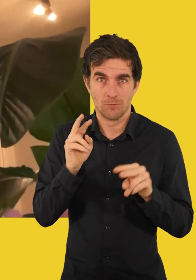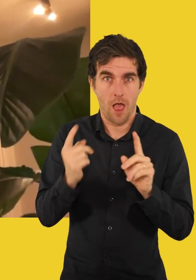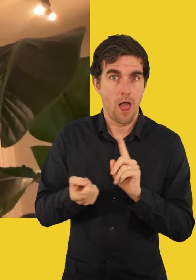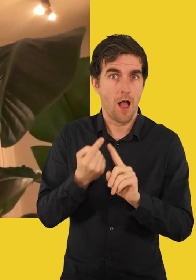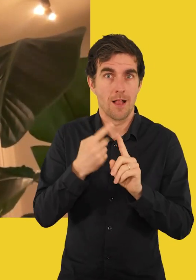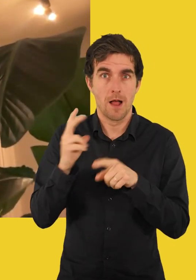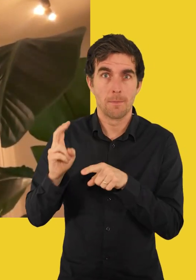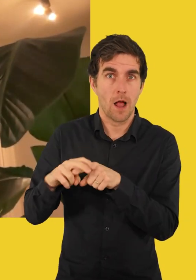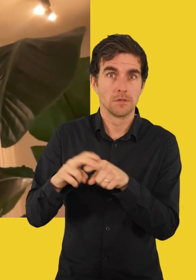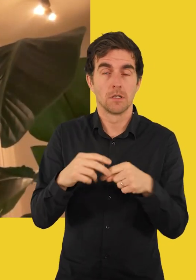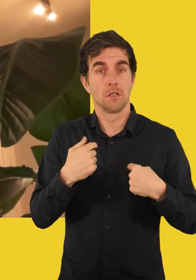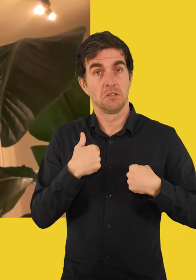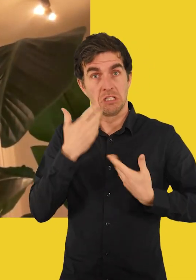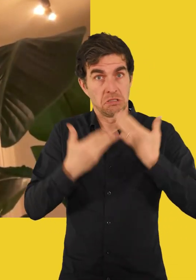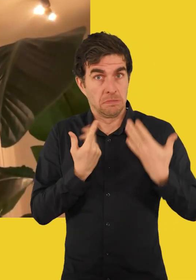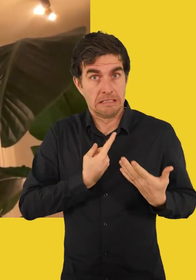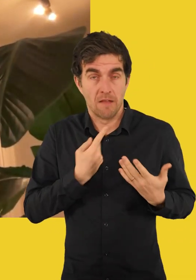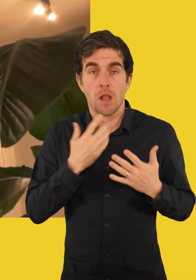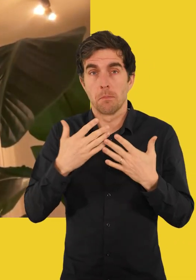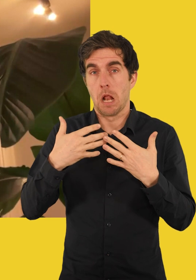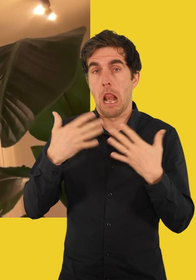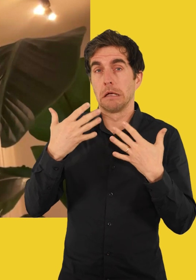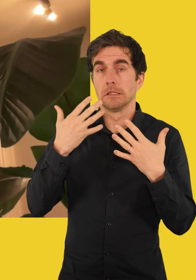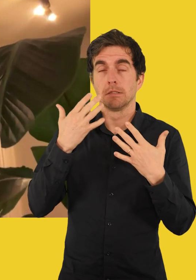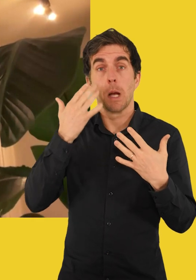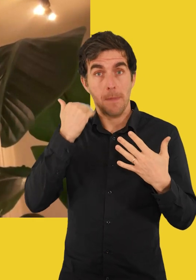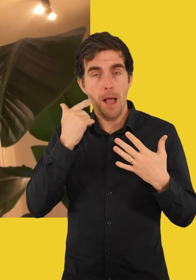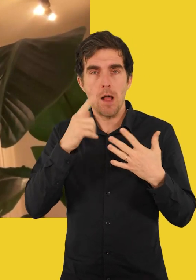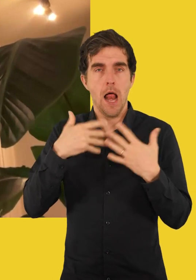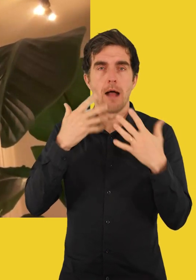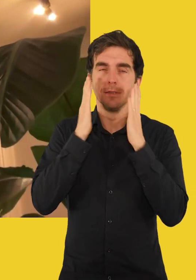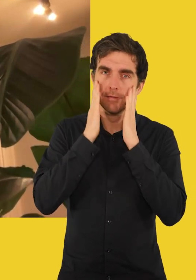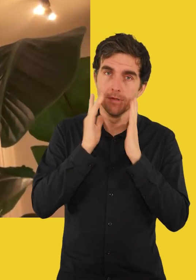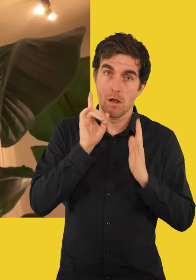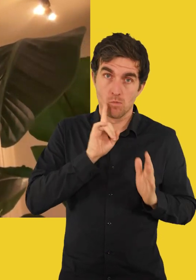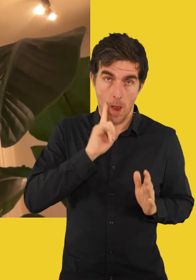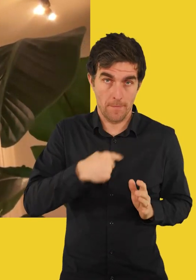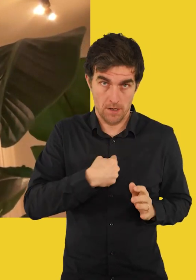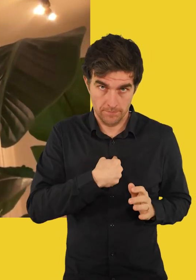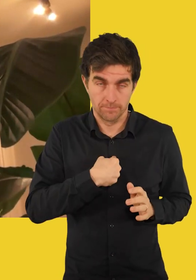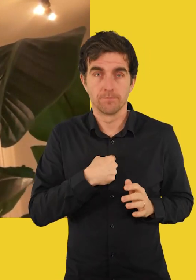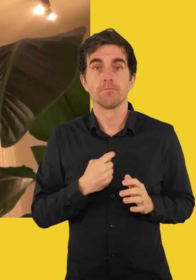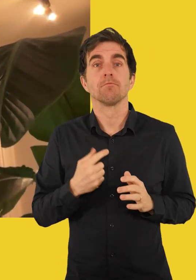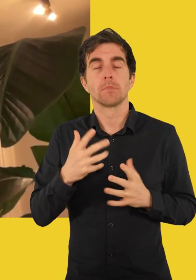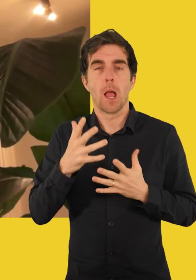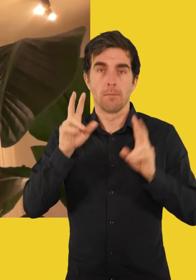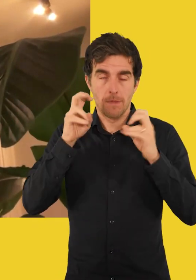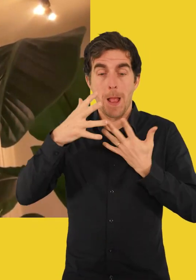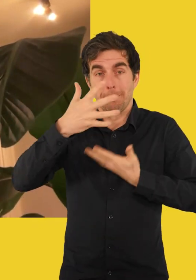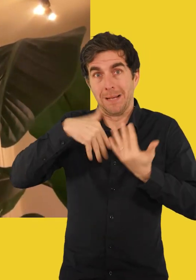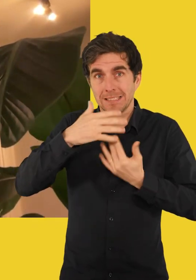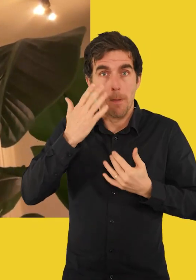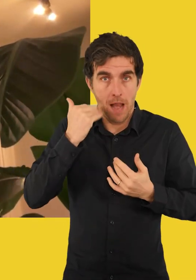panelists. Description of myself, I'm a fairly light-skinned Black woman of